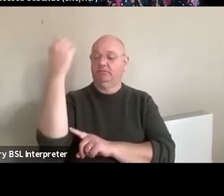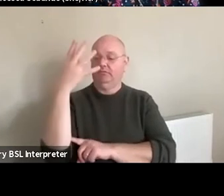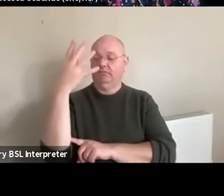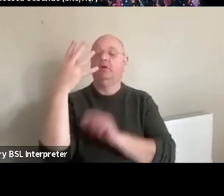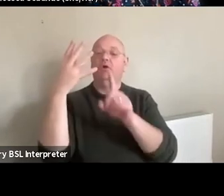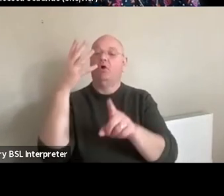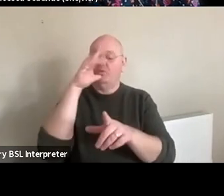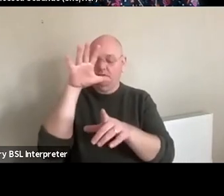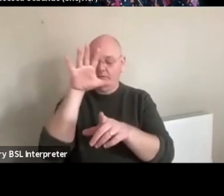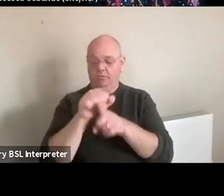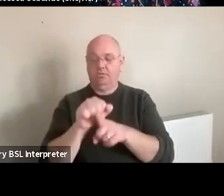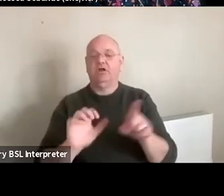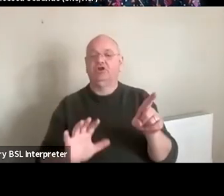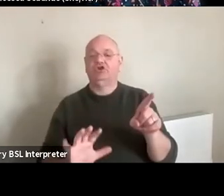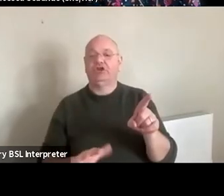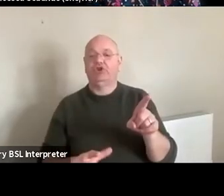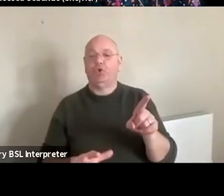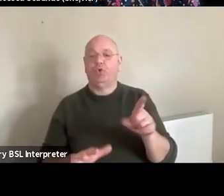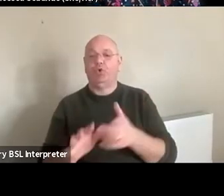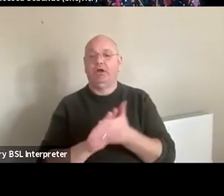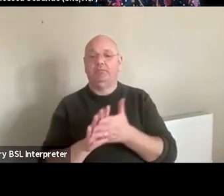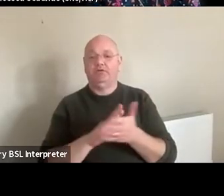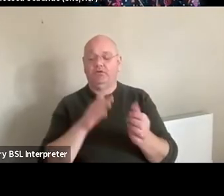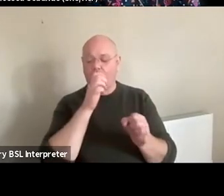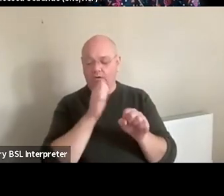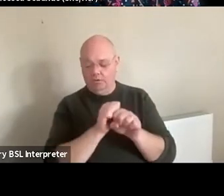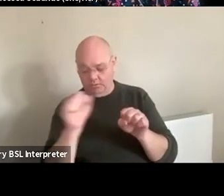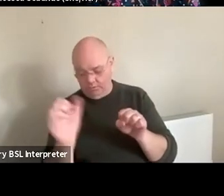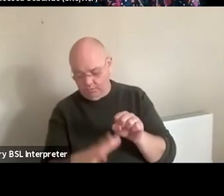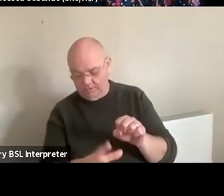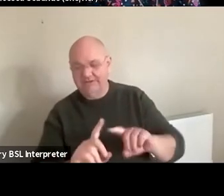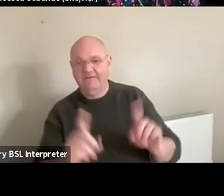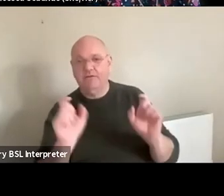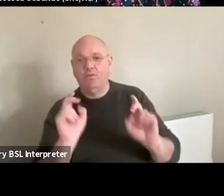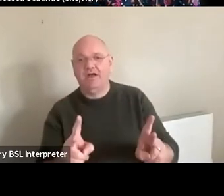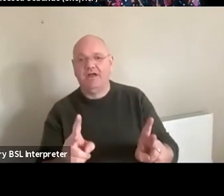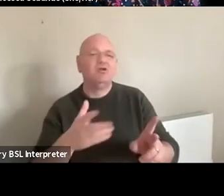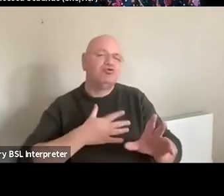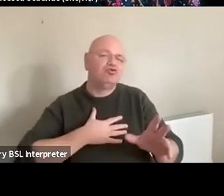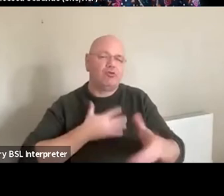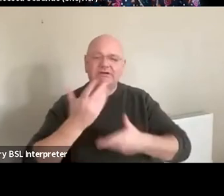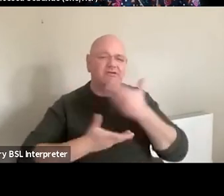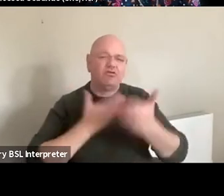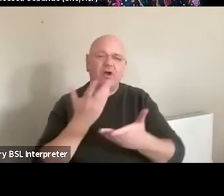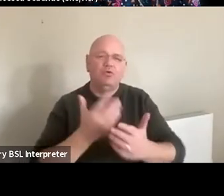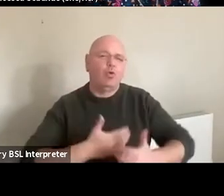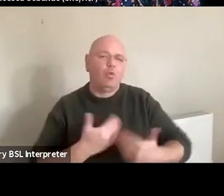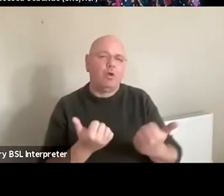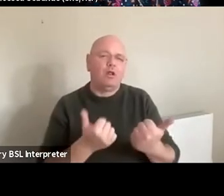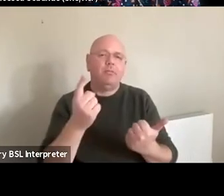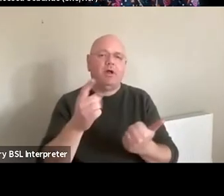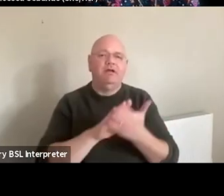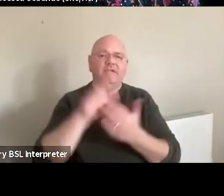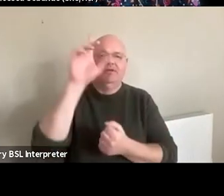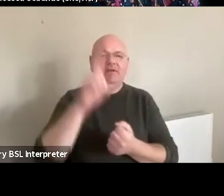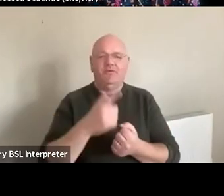kind of shining them back onto the ground. You can see that I'm really not a creative technologist with my description, but people then had the chance to dance.